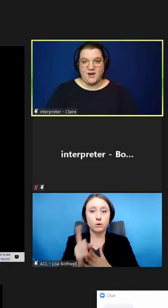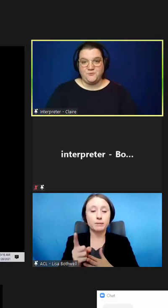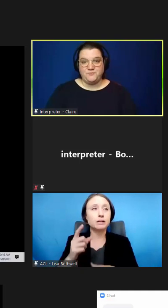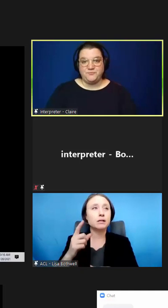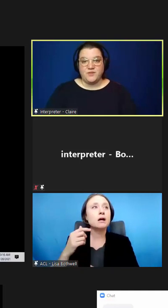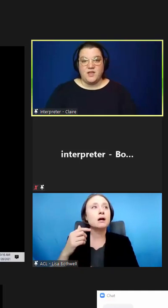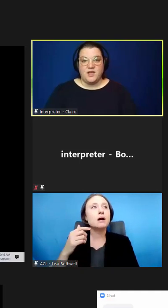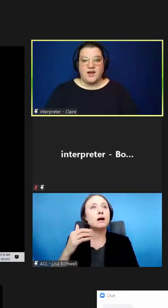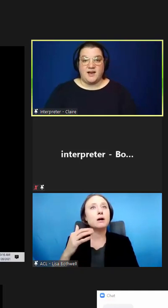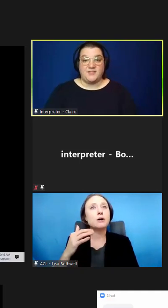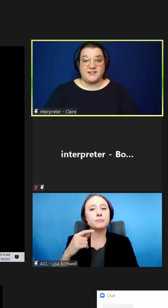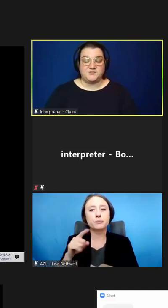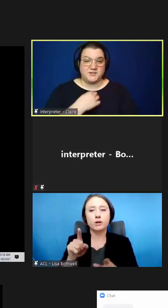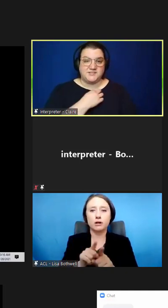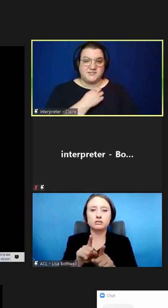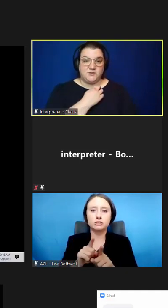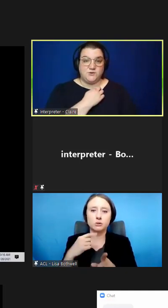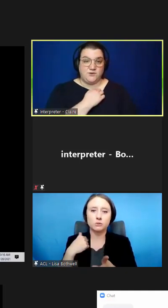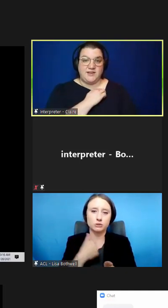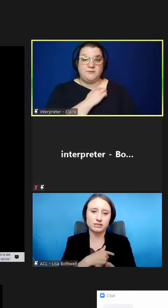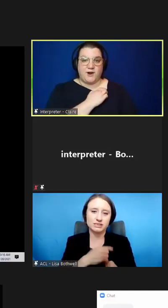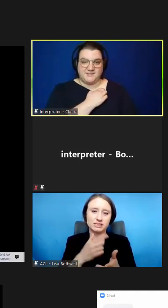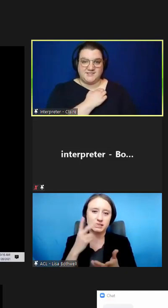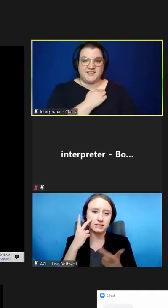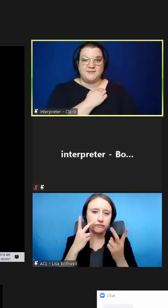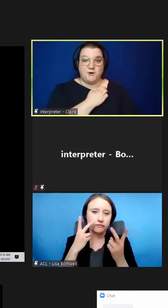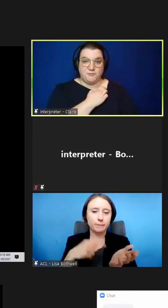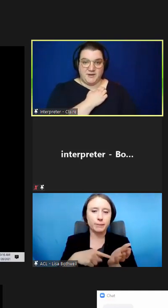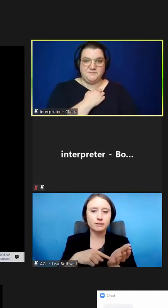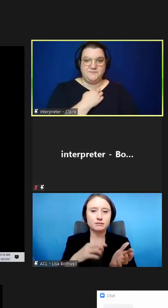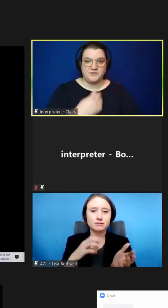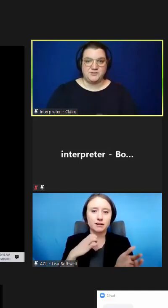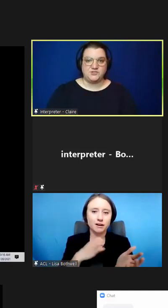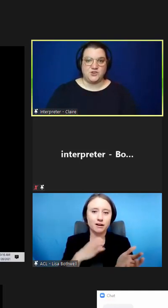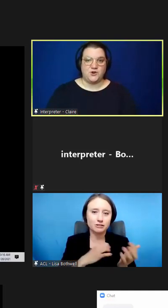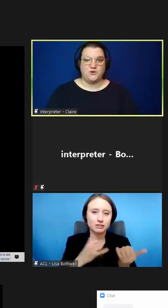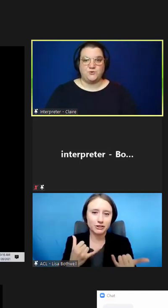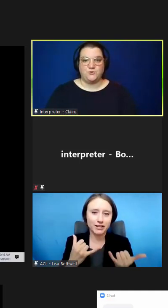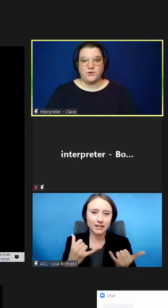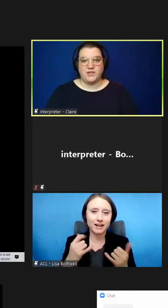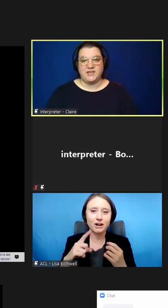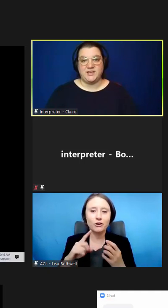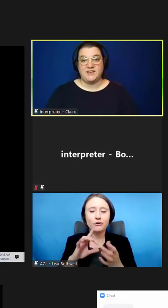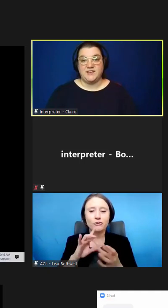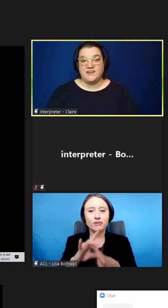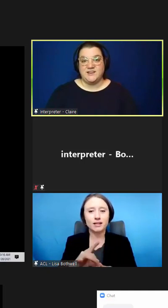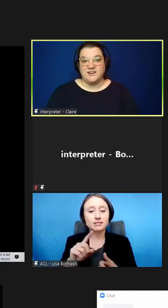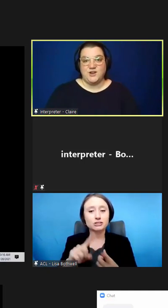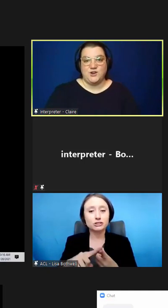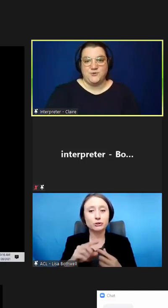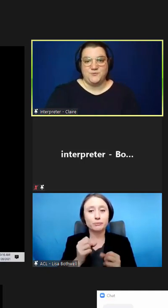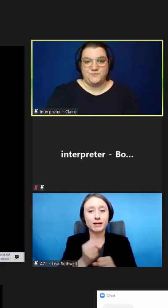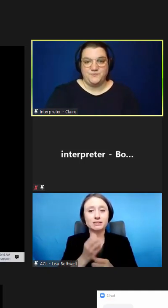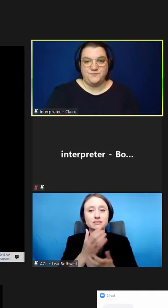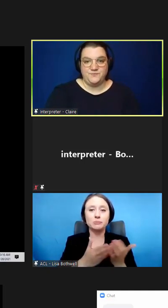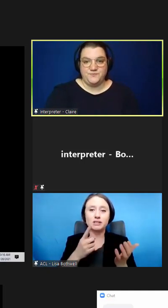right now. That's what's in process at the moment. So we